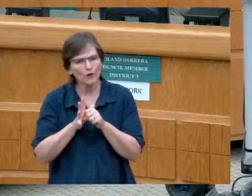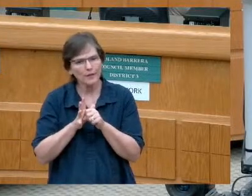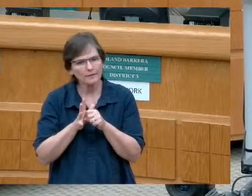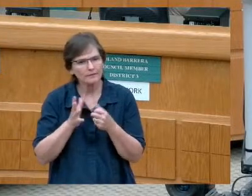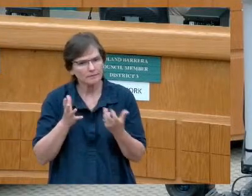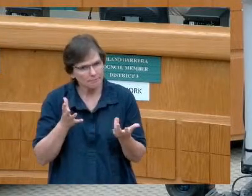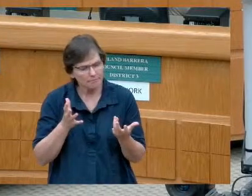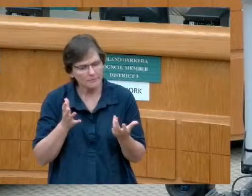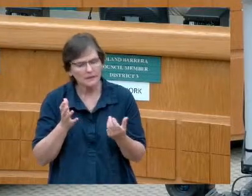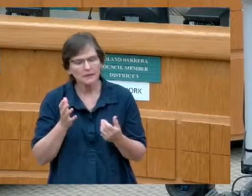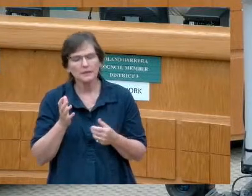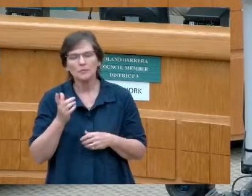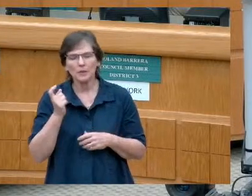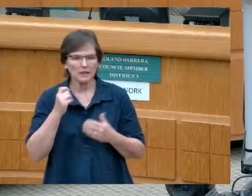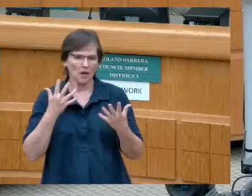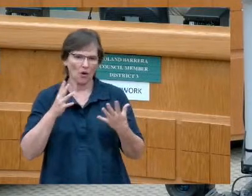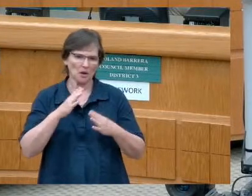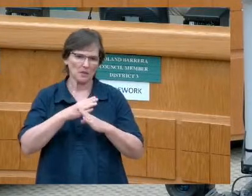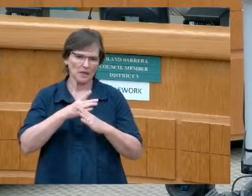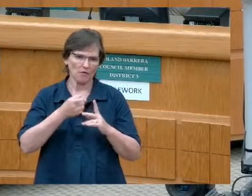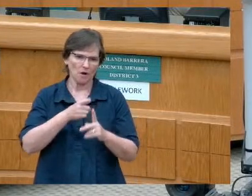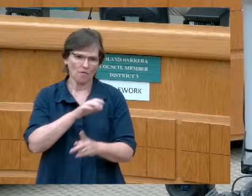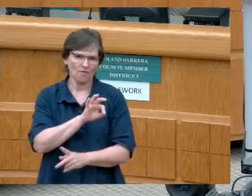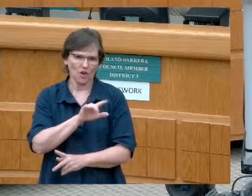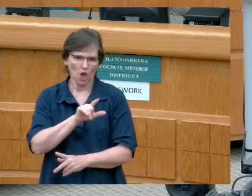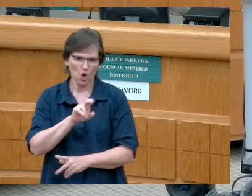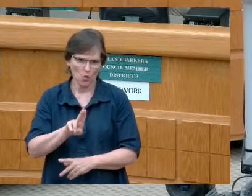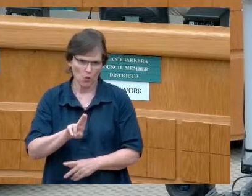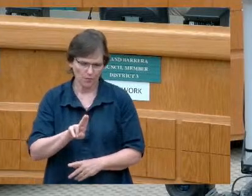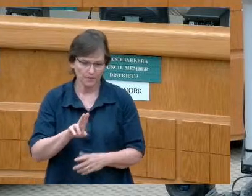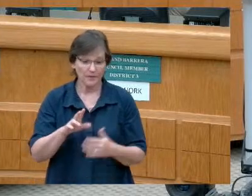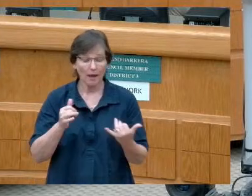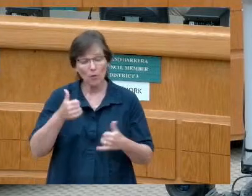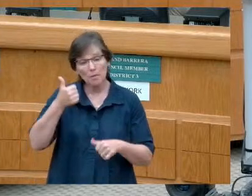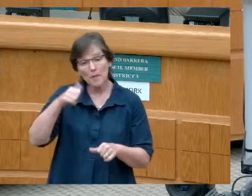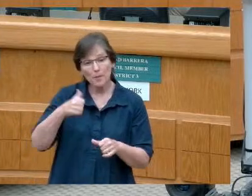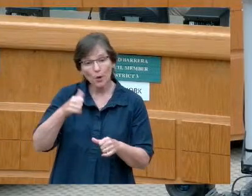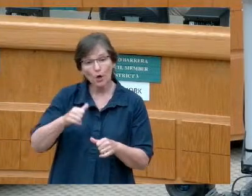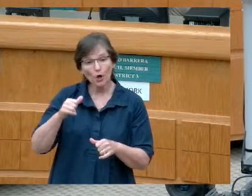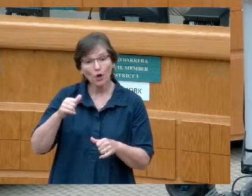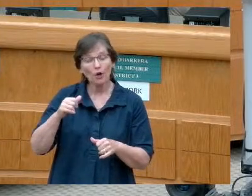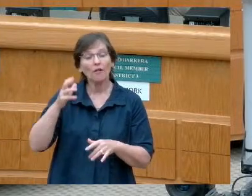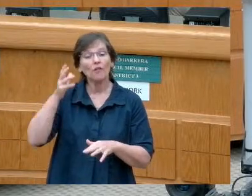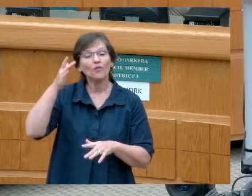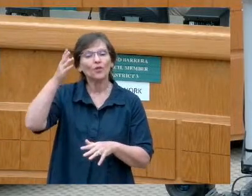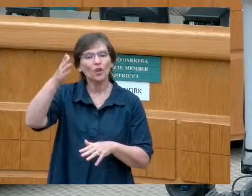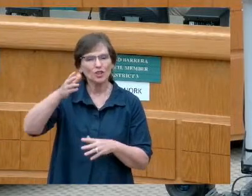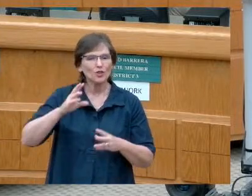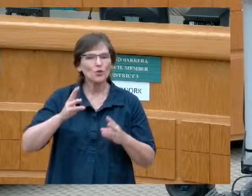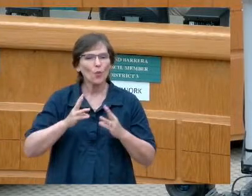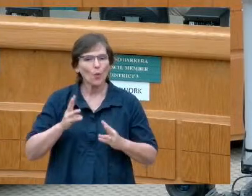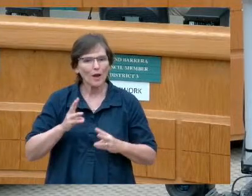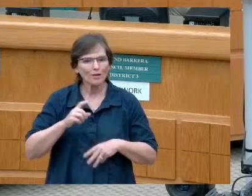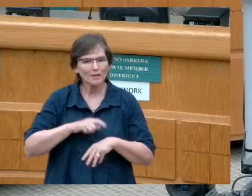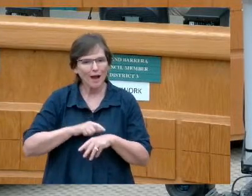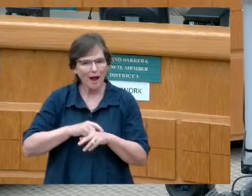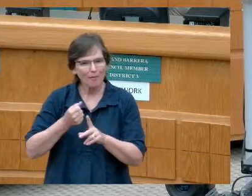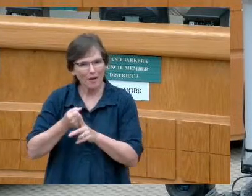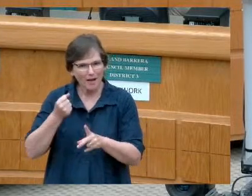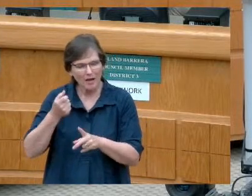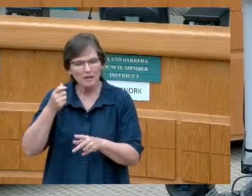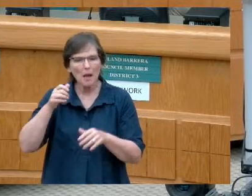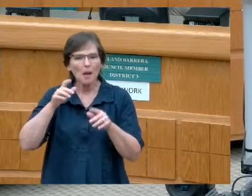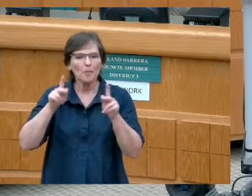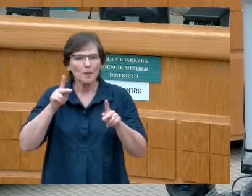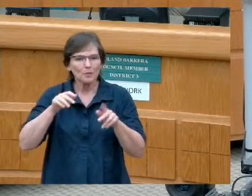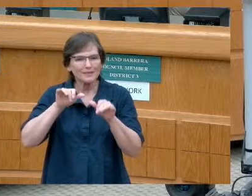household and everyone is indoors due to the cold temperatures outside, more people will be sick. In summary, if